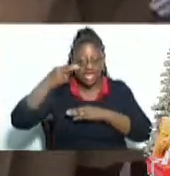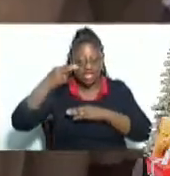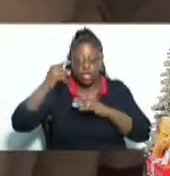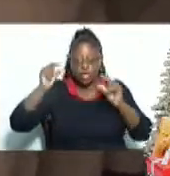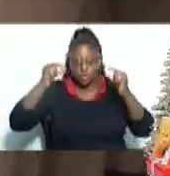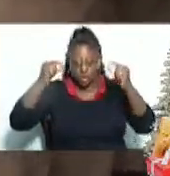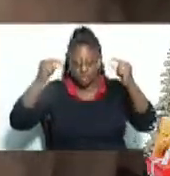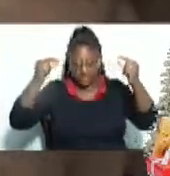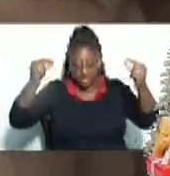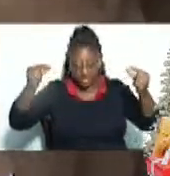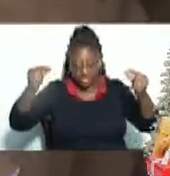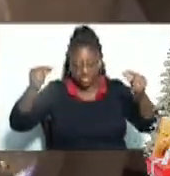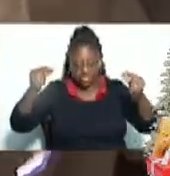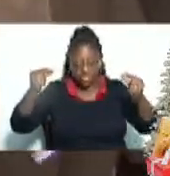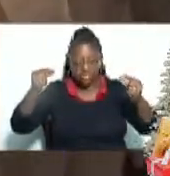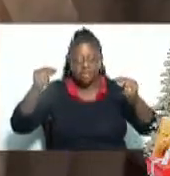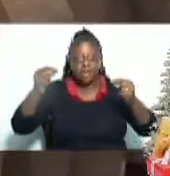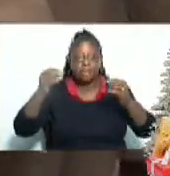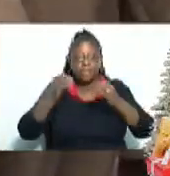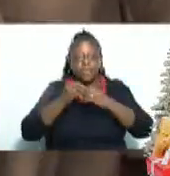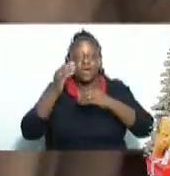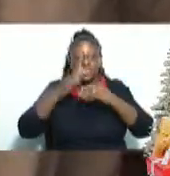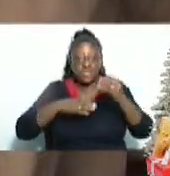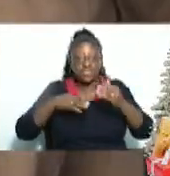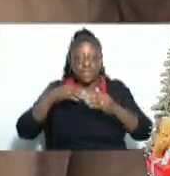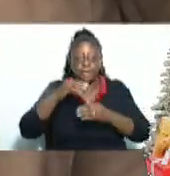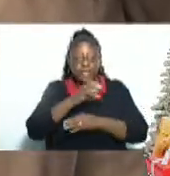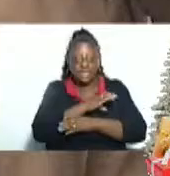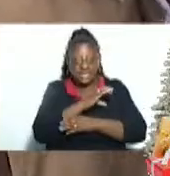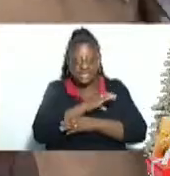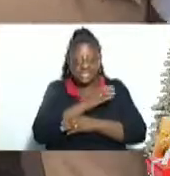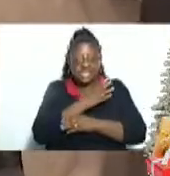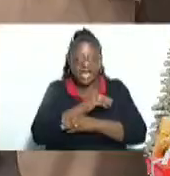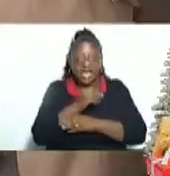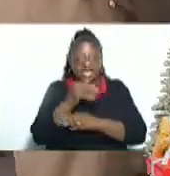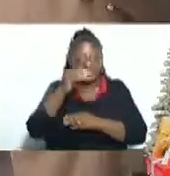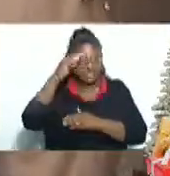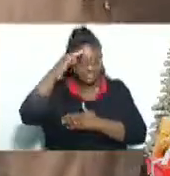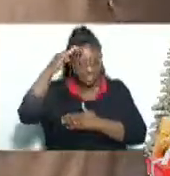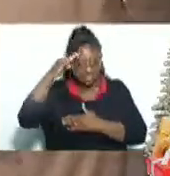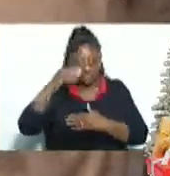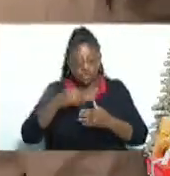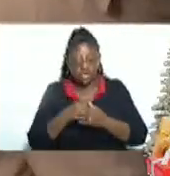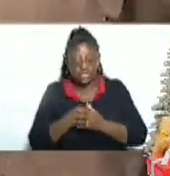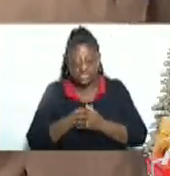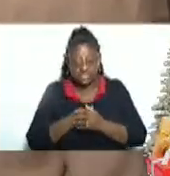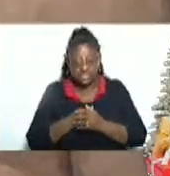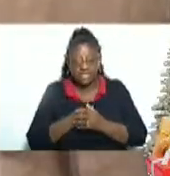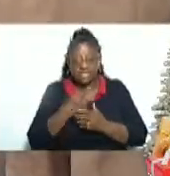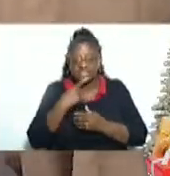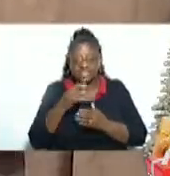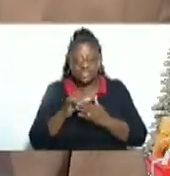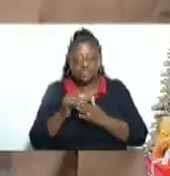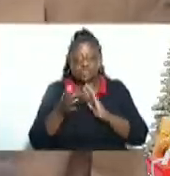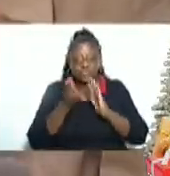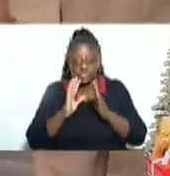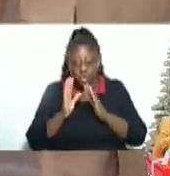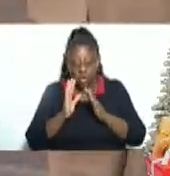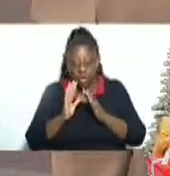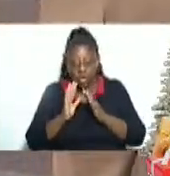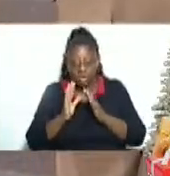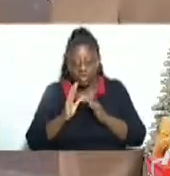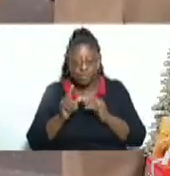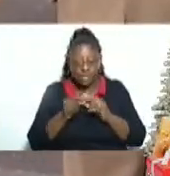promotion than do the police and defense force and every other agency. We've addressed that in their career